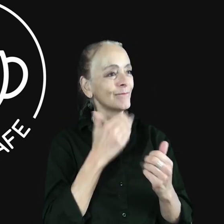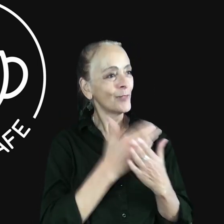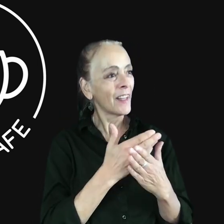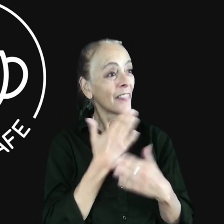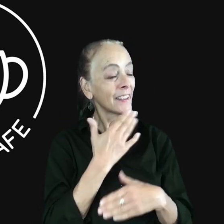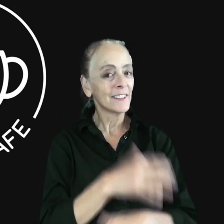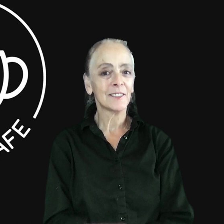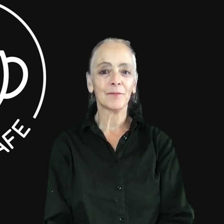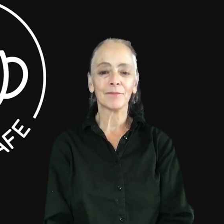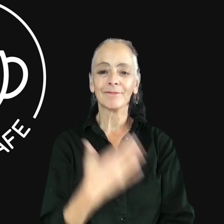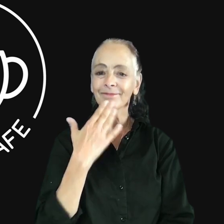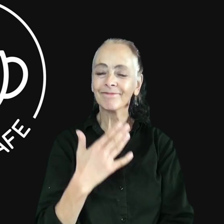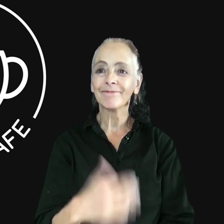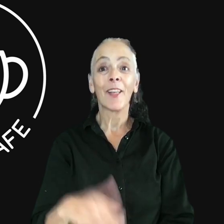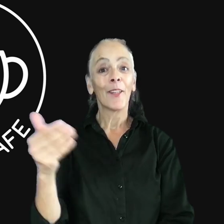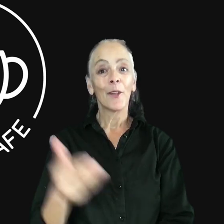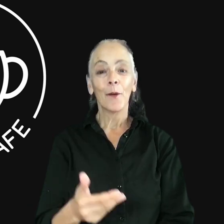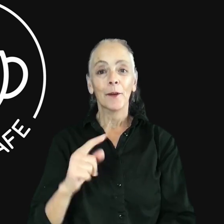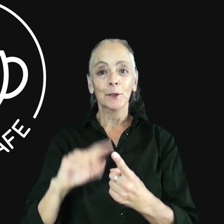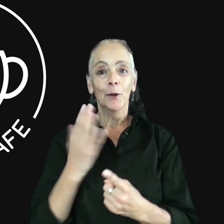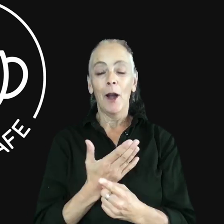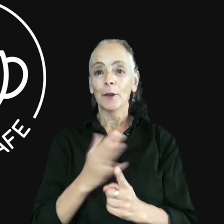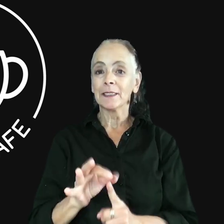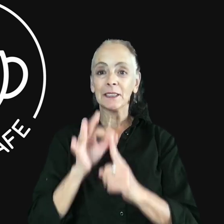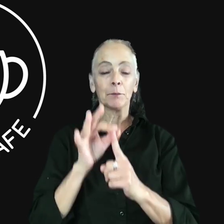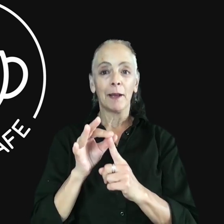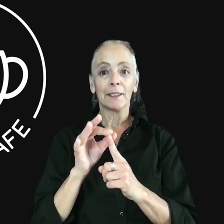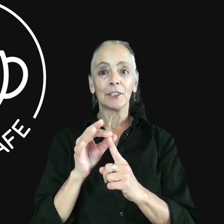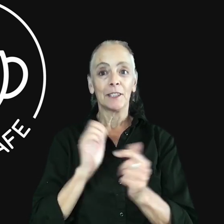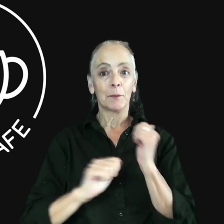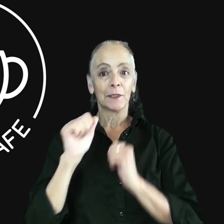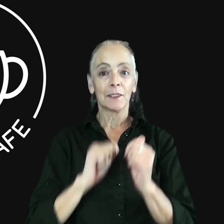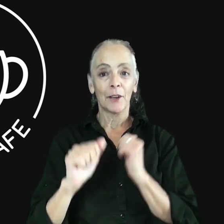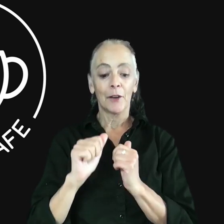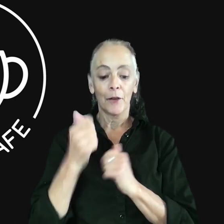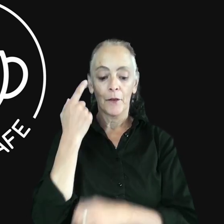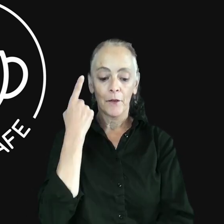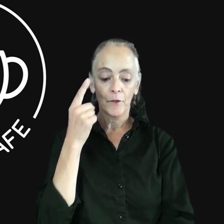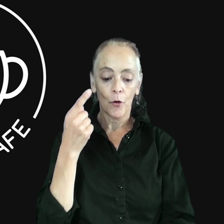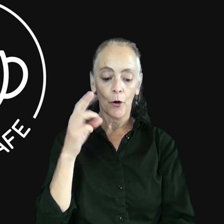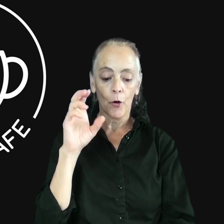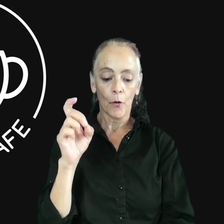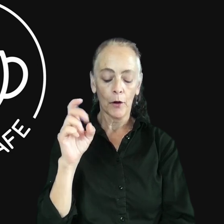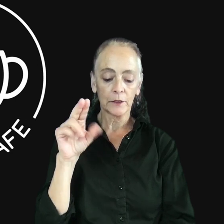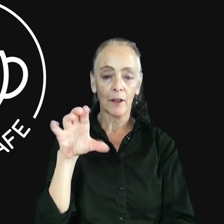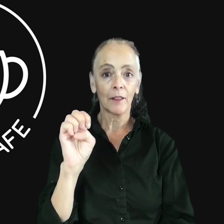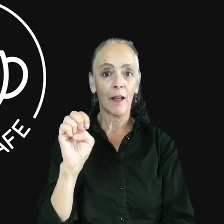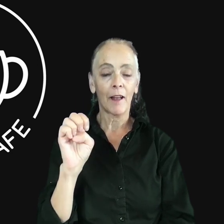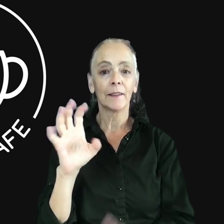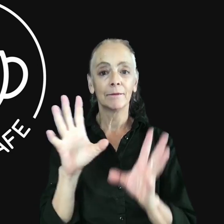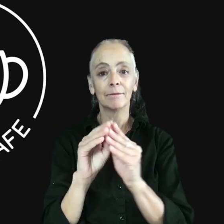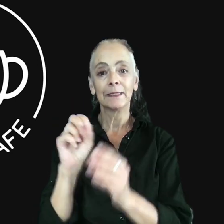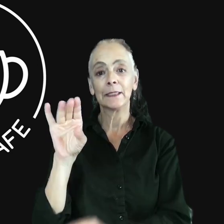you good welcome to our very special episode for the gruks online summit